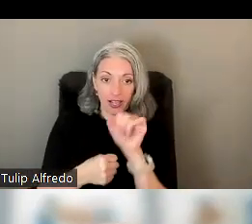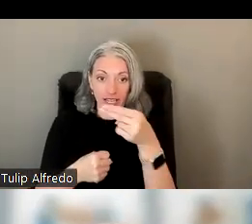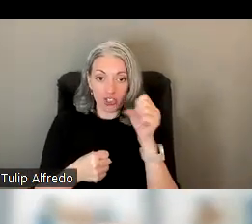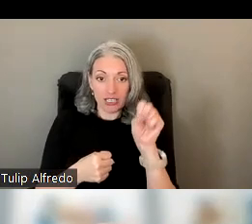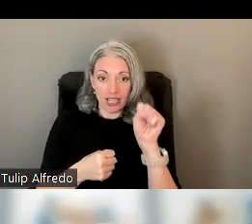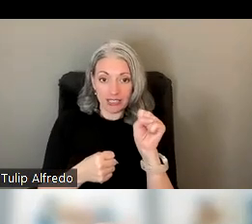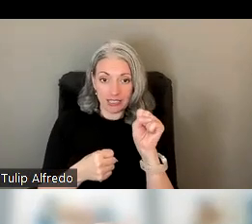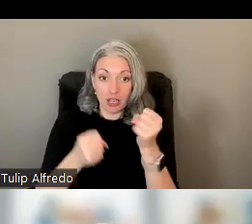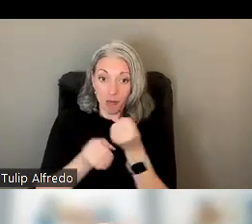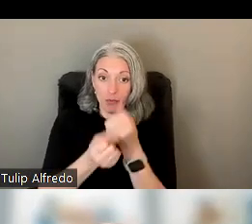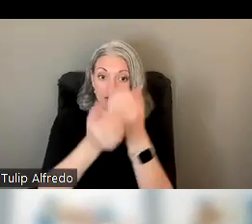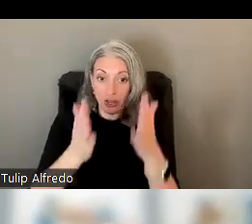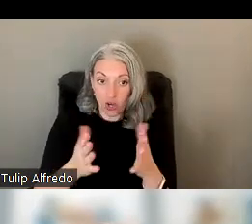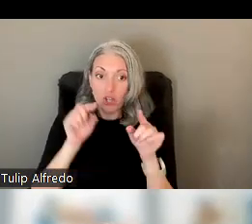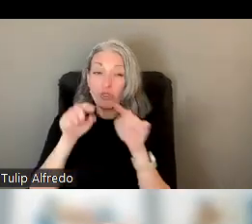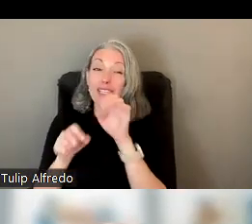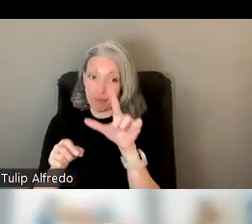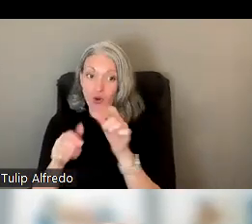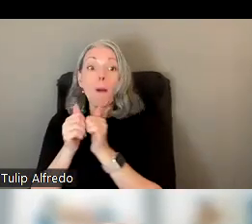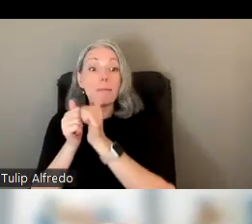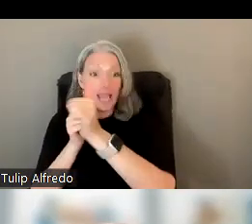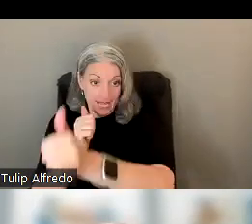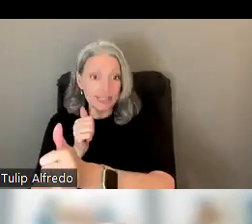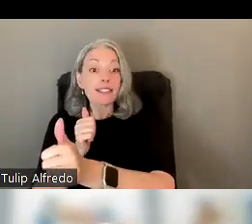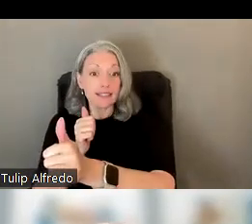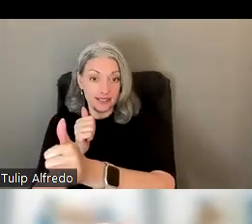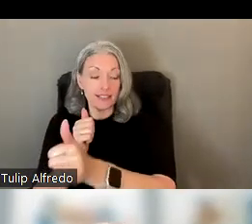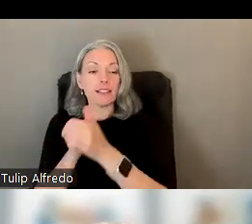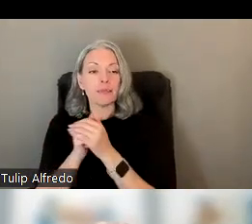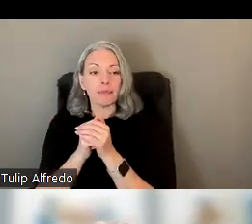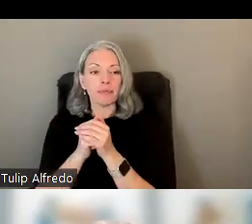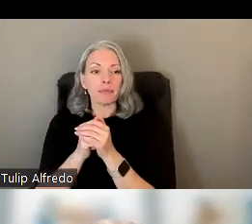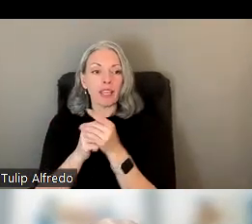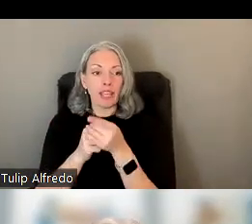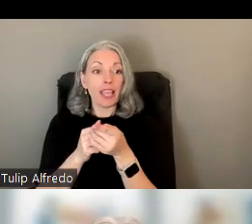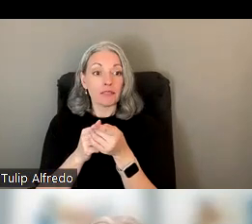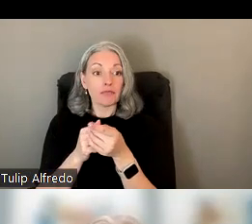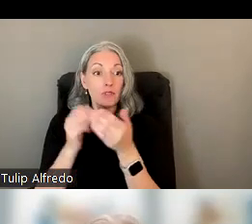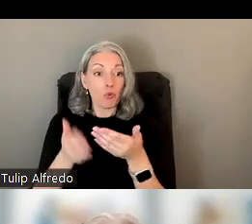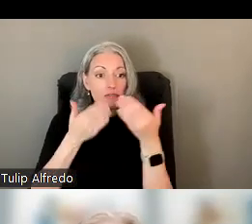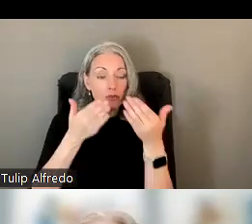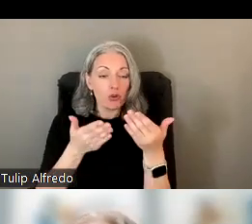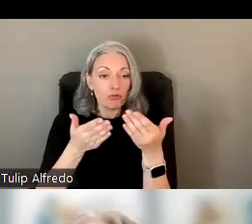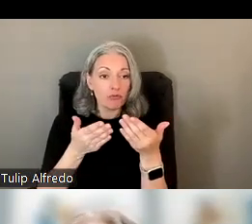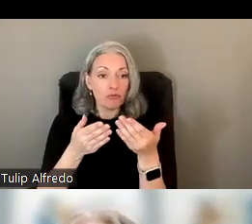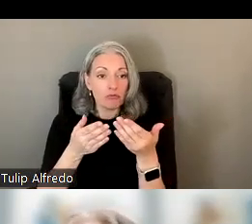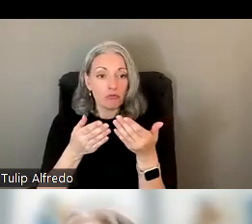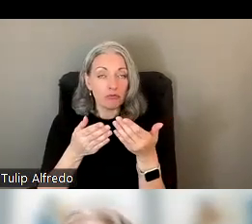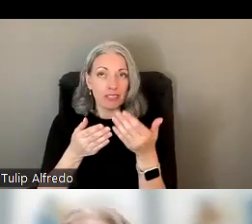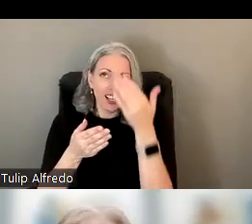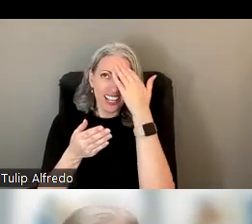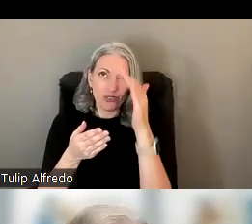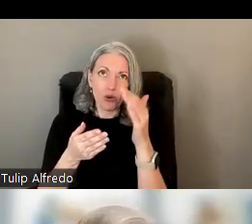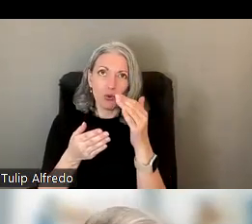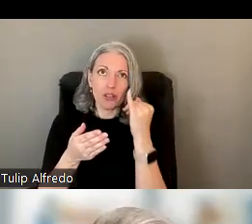So this bill did pass out of the Assembly Human Services Committee and has been referred to appropriations. I don't believe it has been set